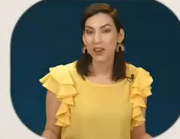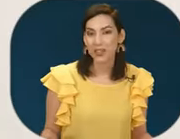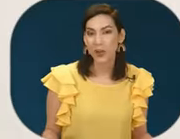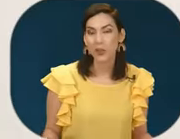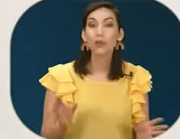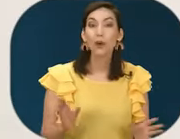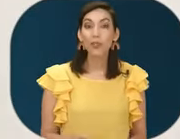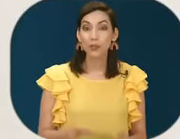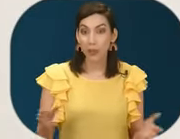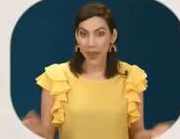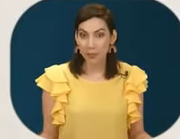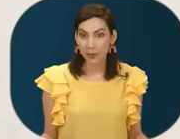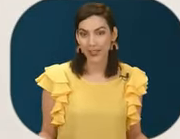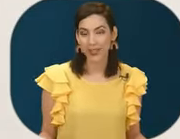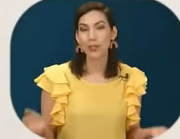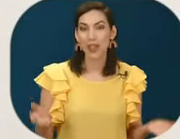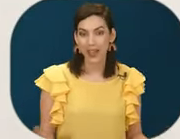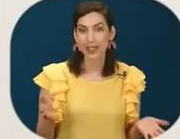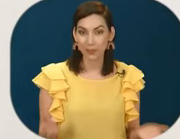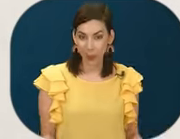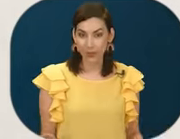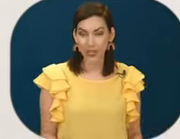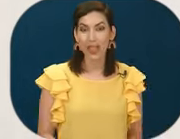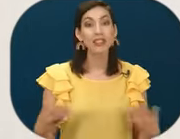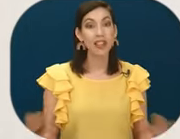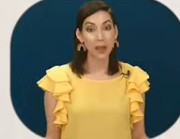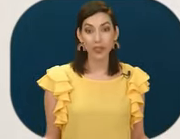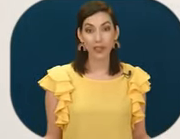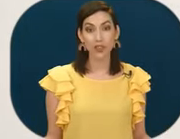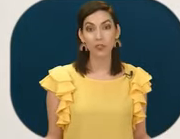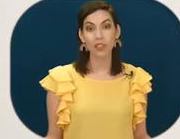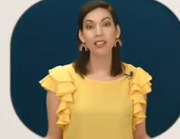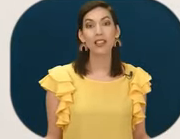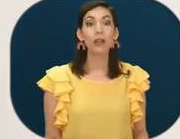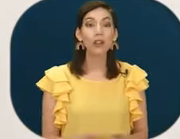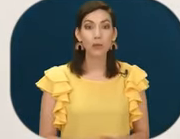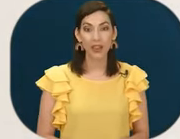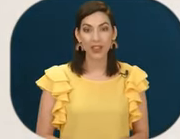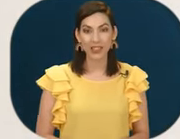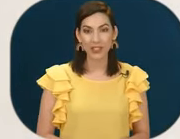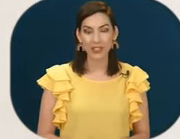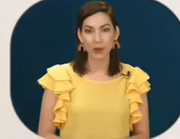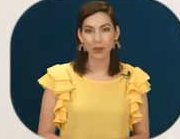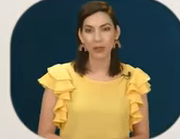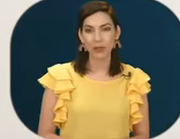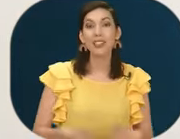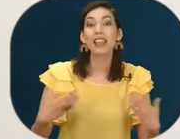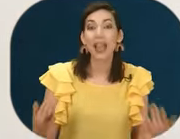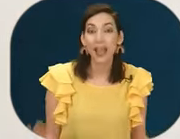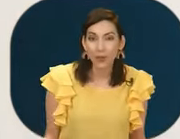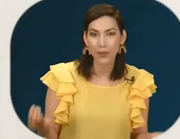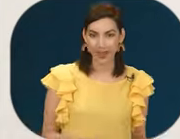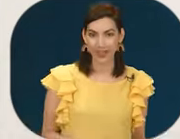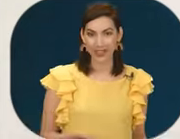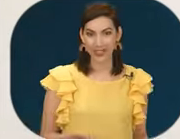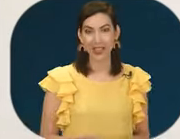In Arizona, voters use paper ballots to cast their votes. The tabulators are the machines that the Maricopa County Elections Department uses to